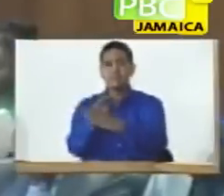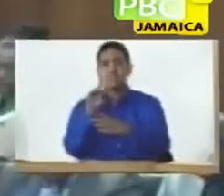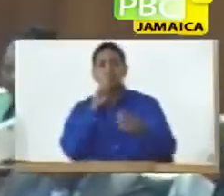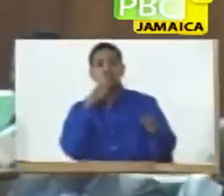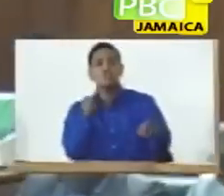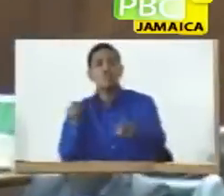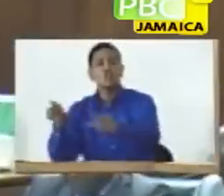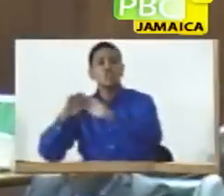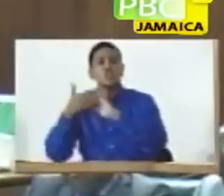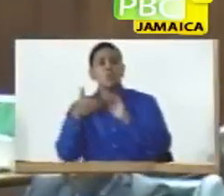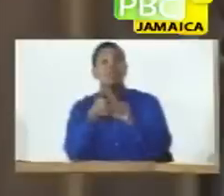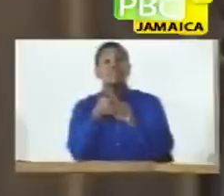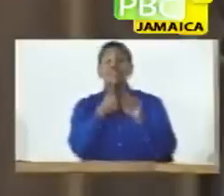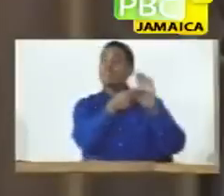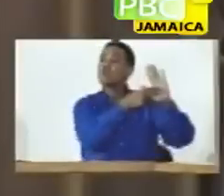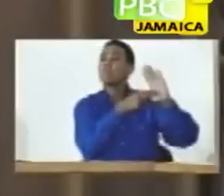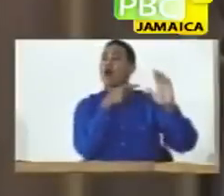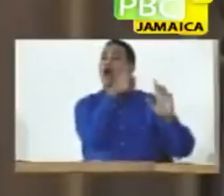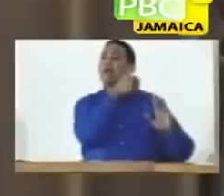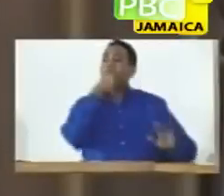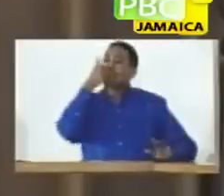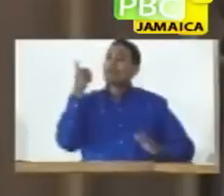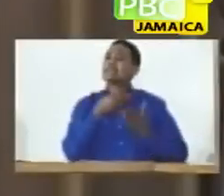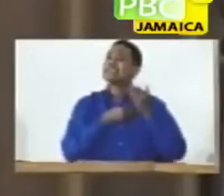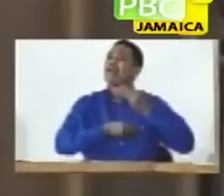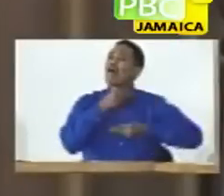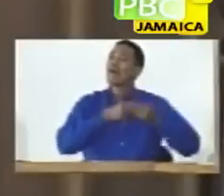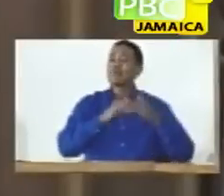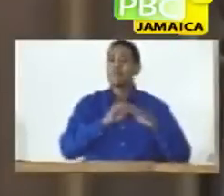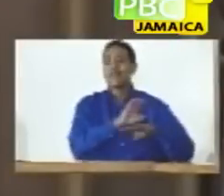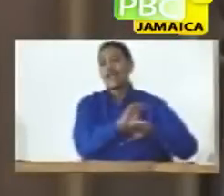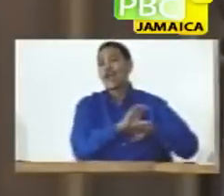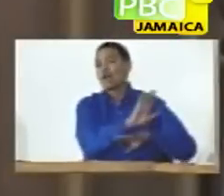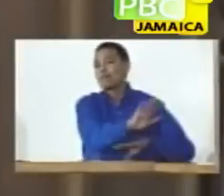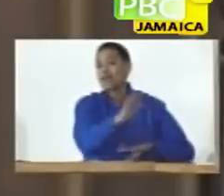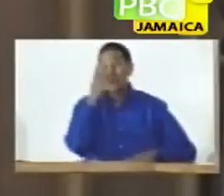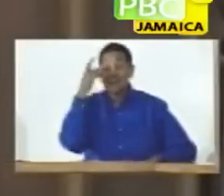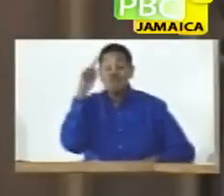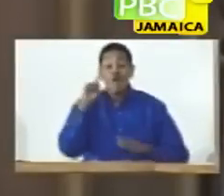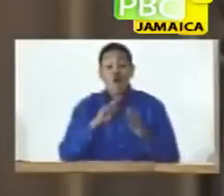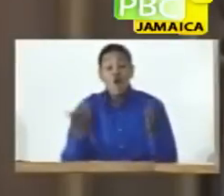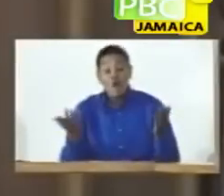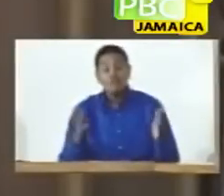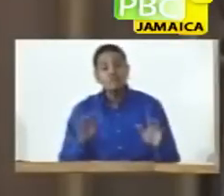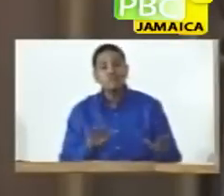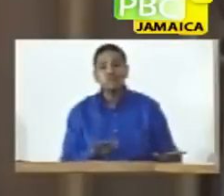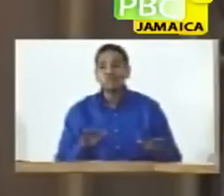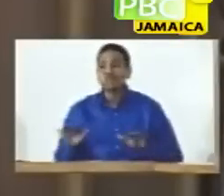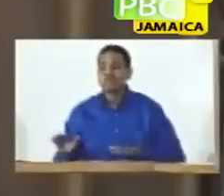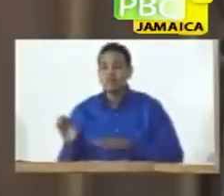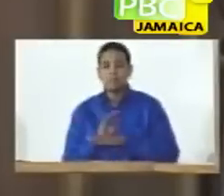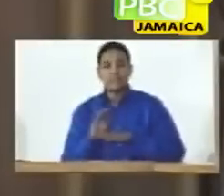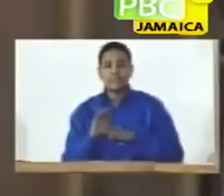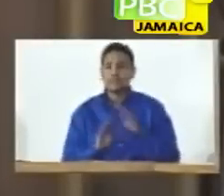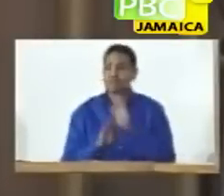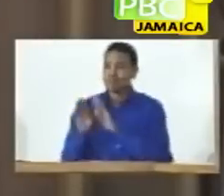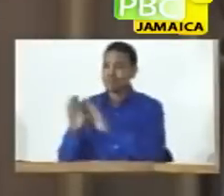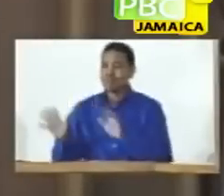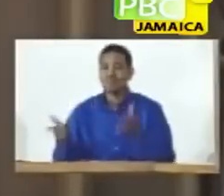in Jamaica being ranked as the best economy in the Caribbean for ease of doing business.